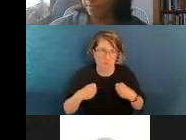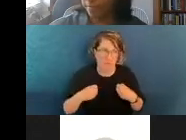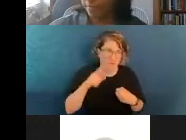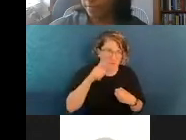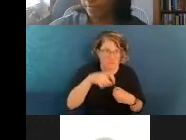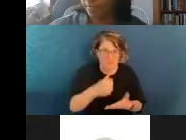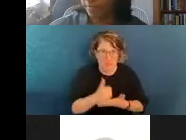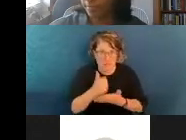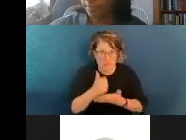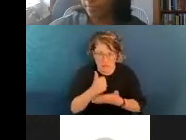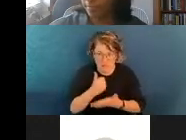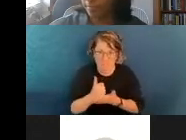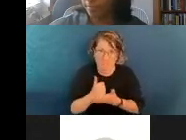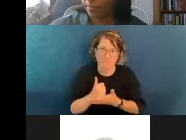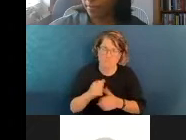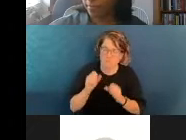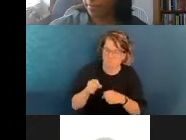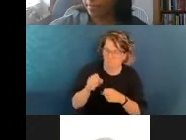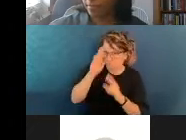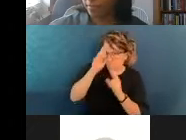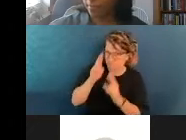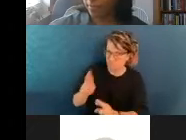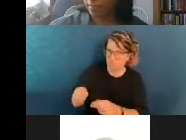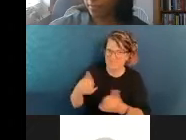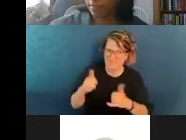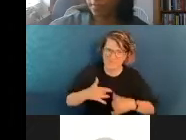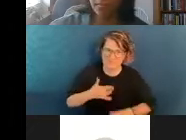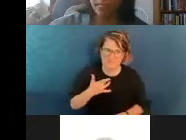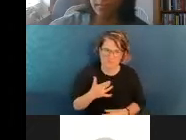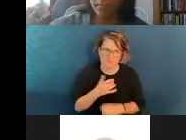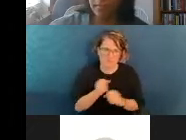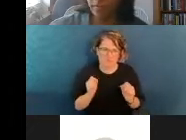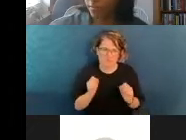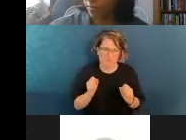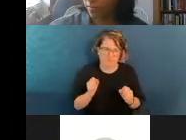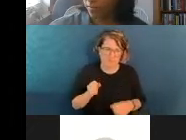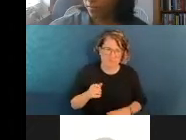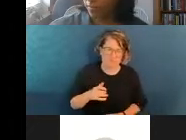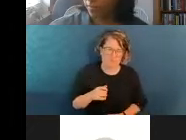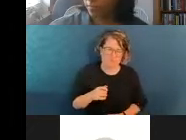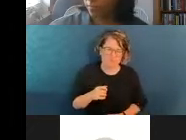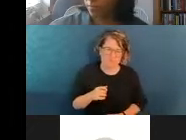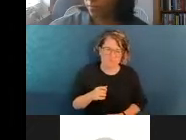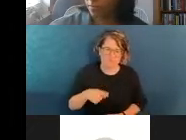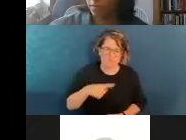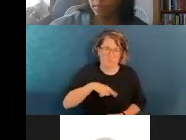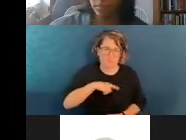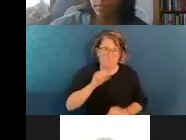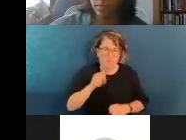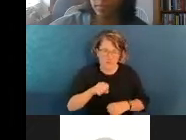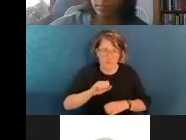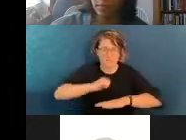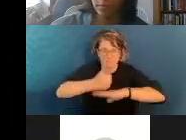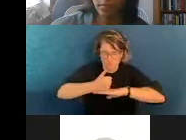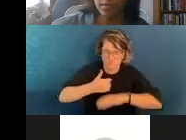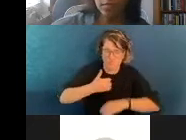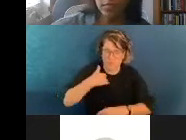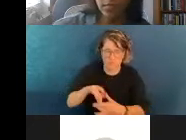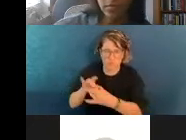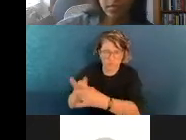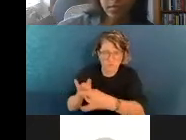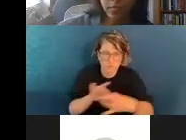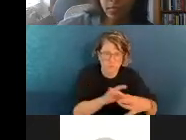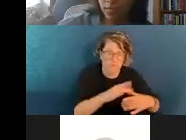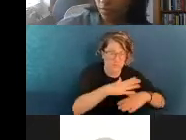and as organizations, foster trusting and respectful relationships between Indigenous and